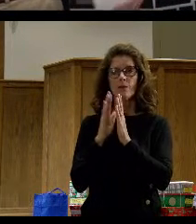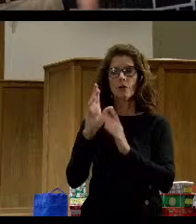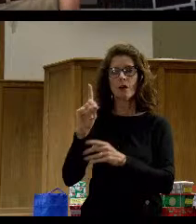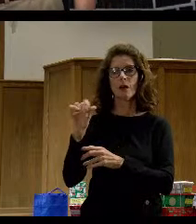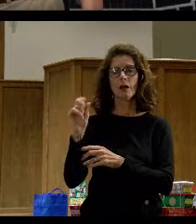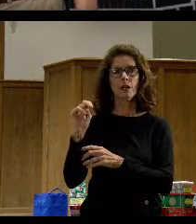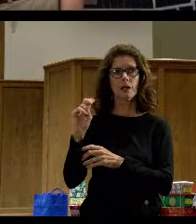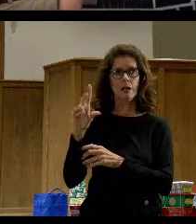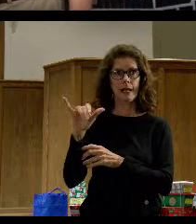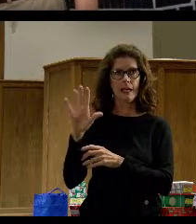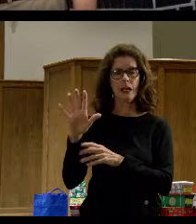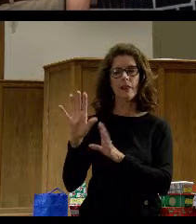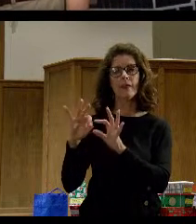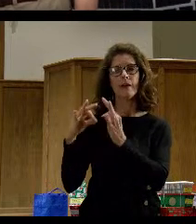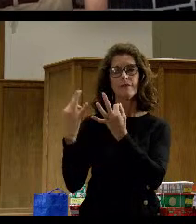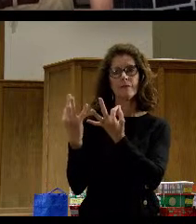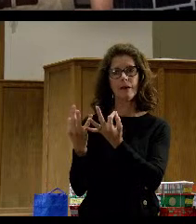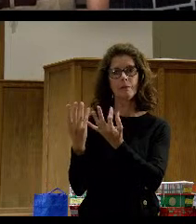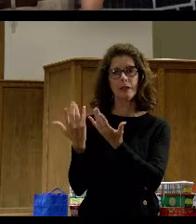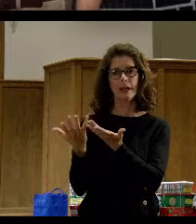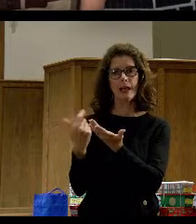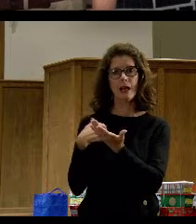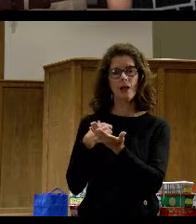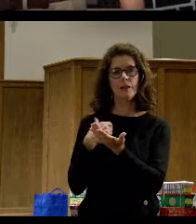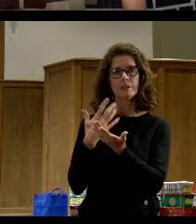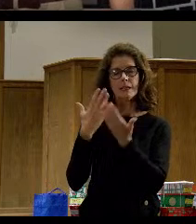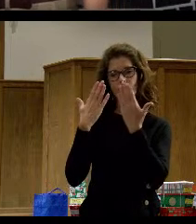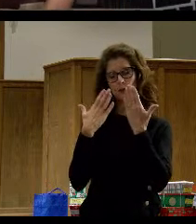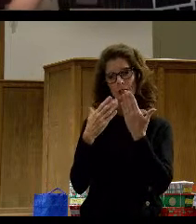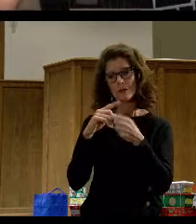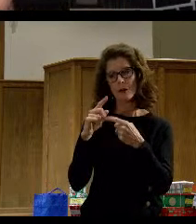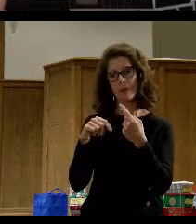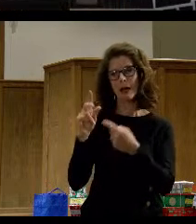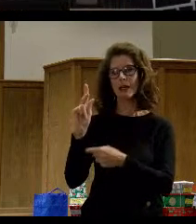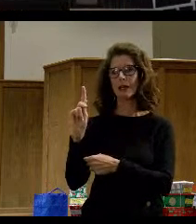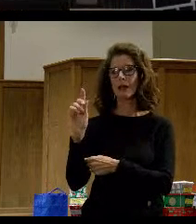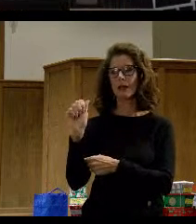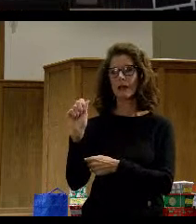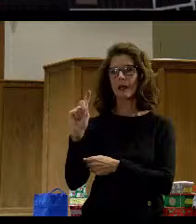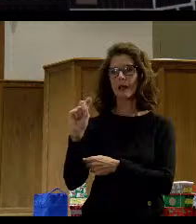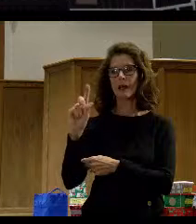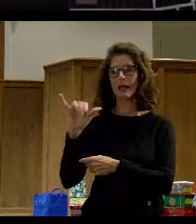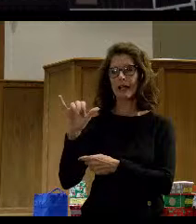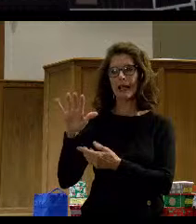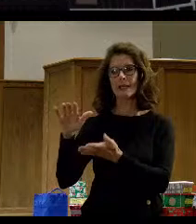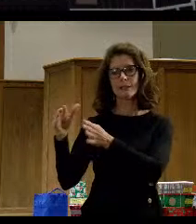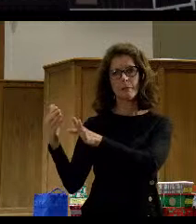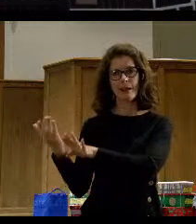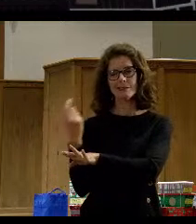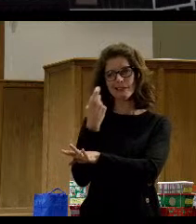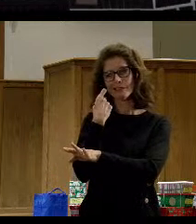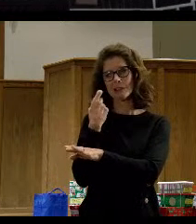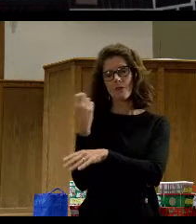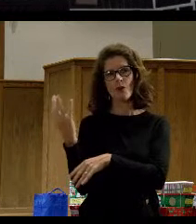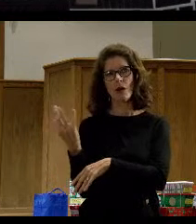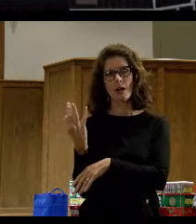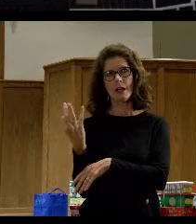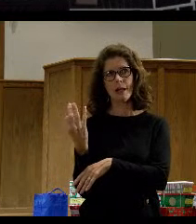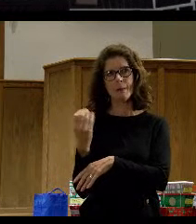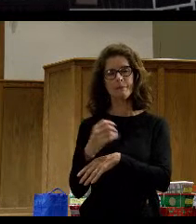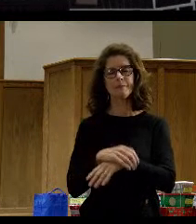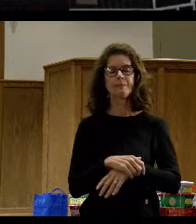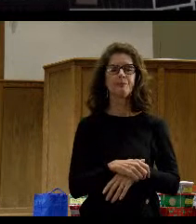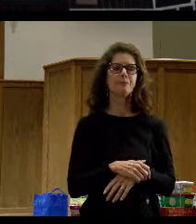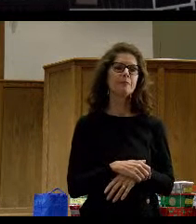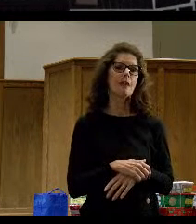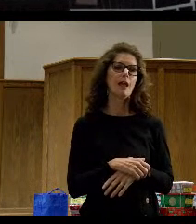family right now as they grieve the loss of Katie, who passed away on Friday. We also would love for you to keep up with what is going on